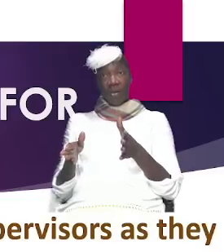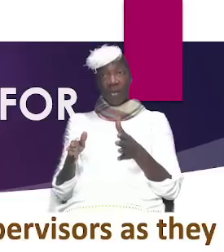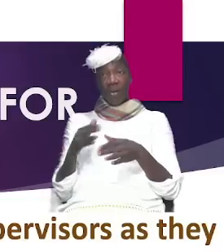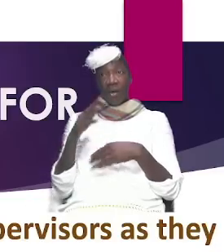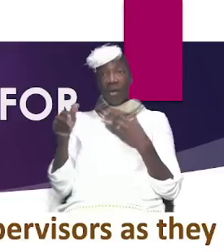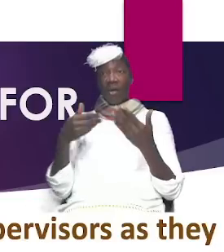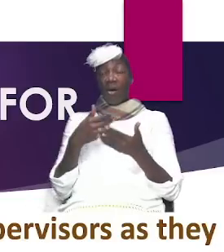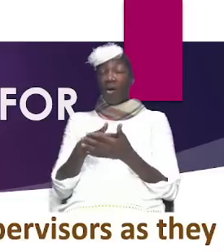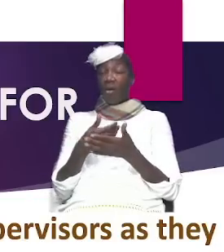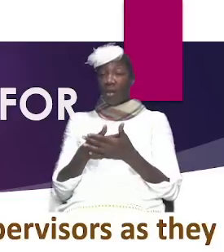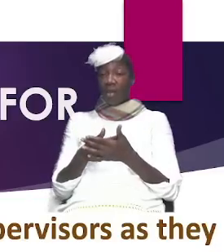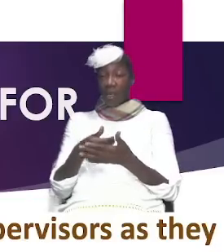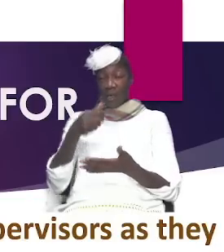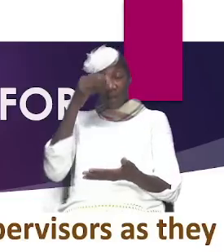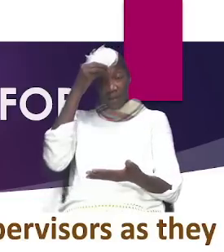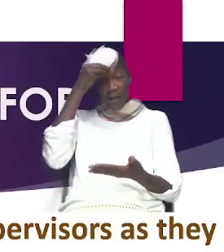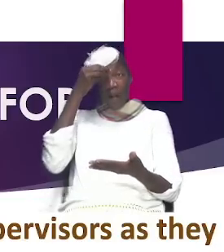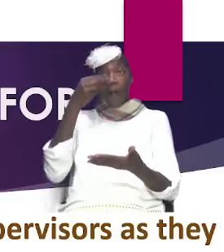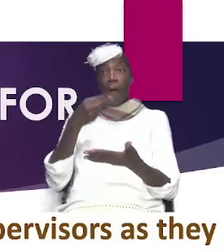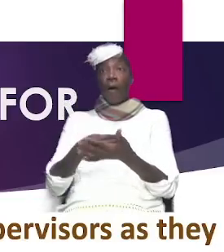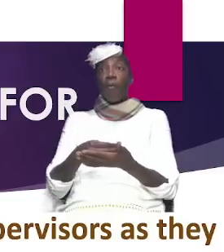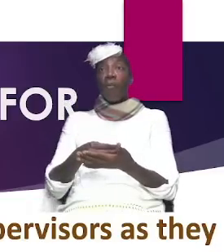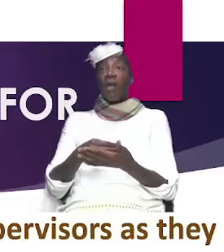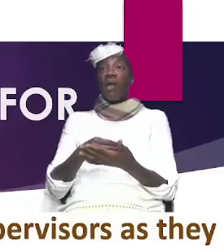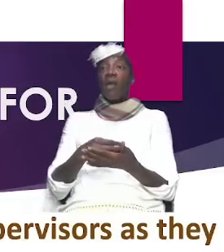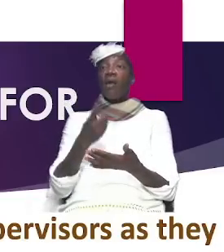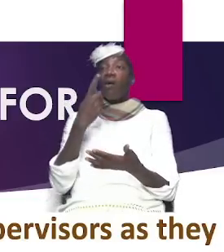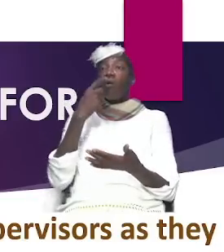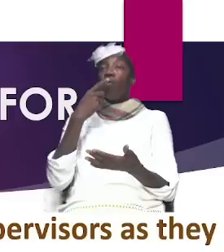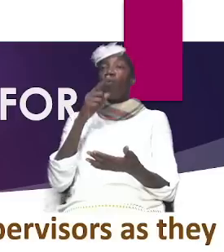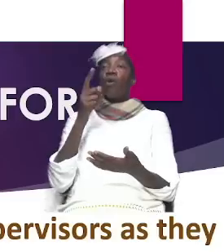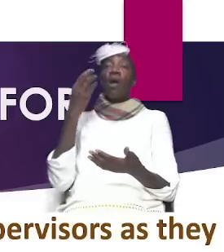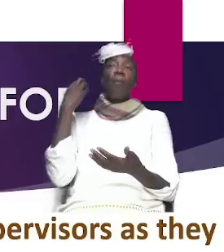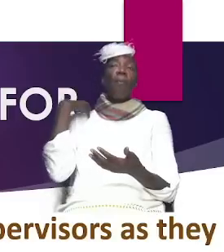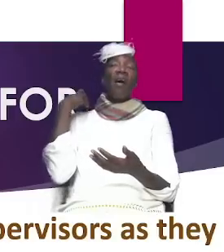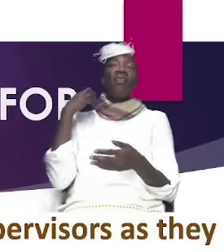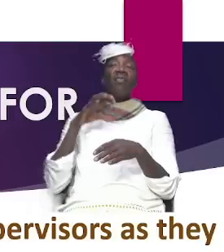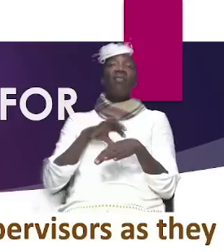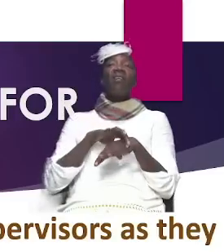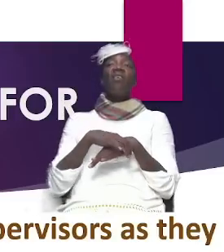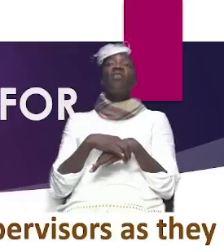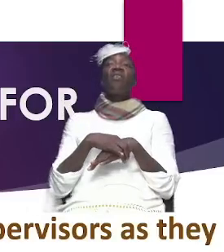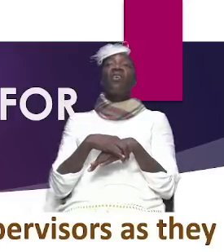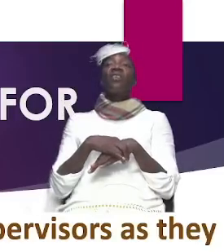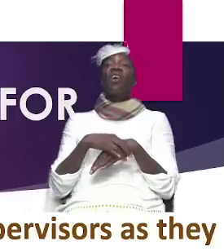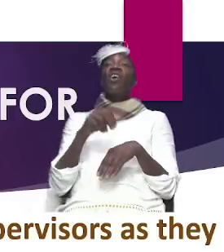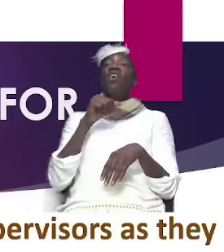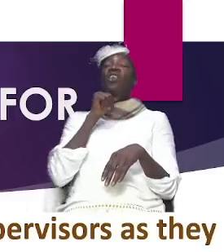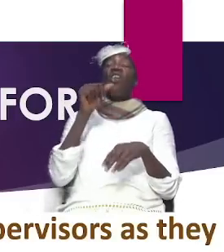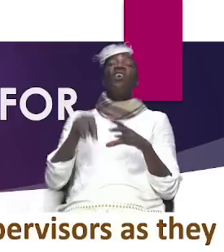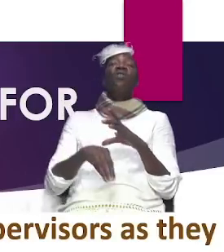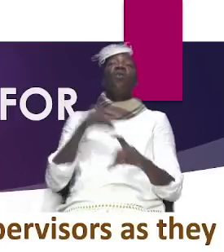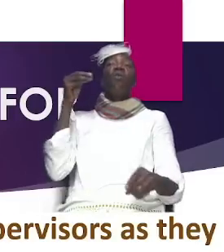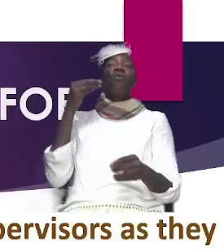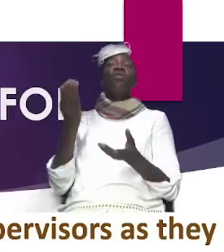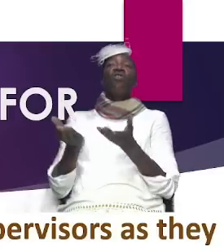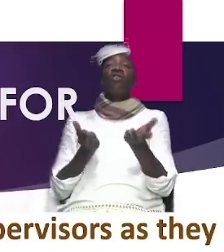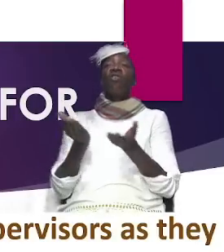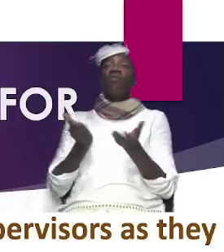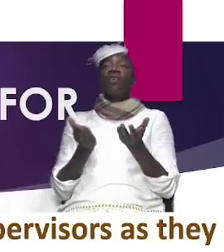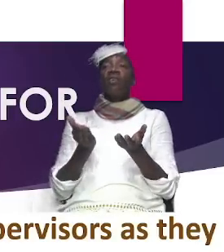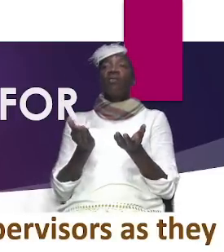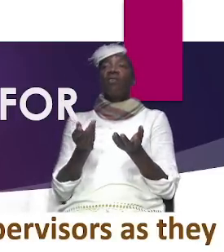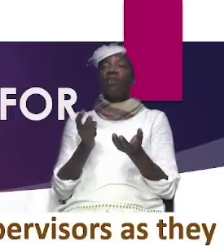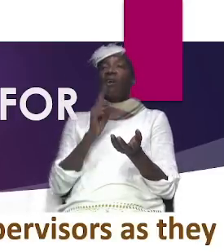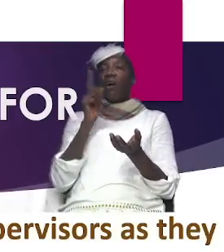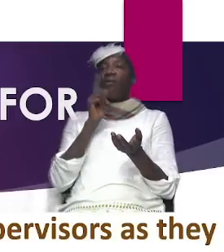in all things obey those who are your masters on earth, not with external service